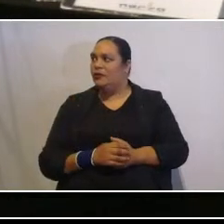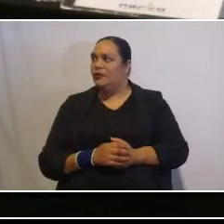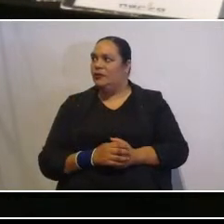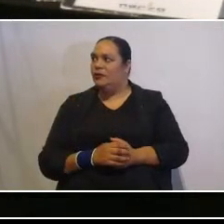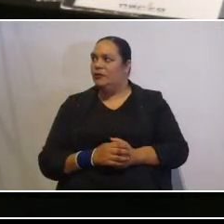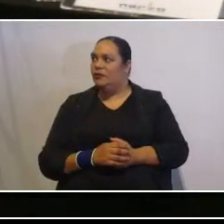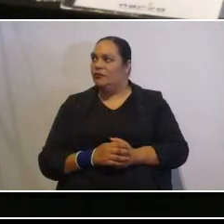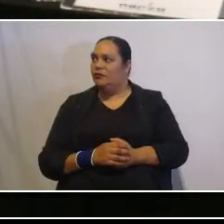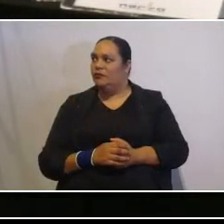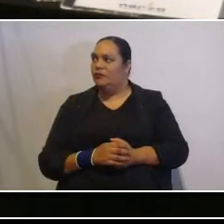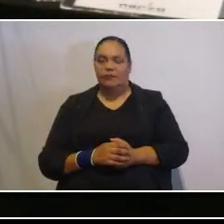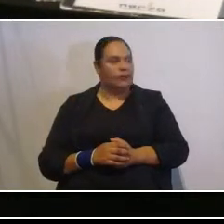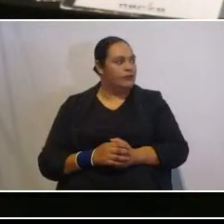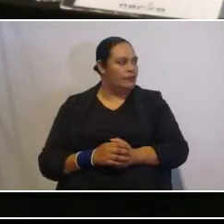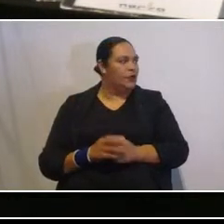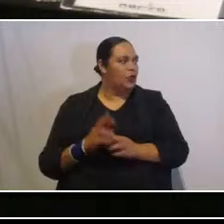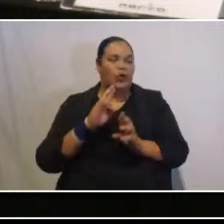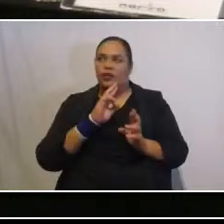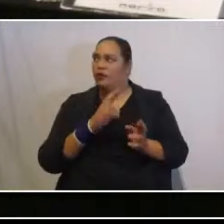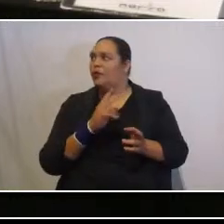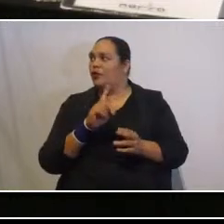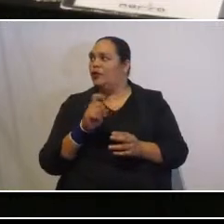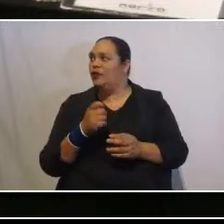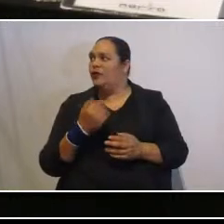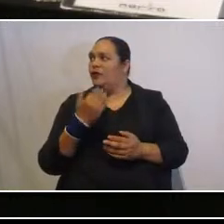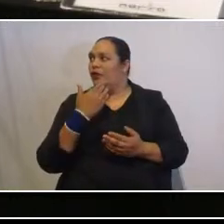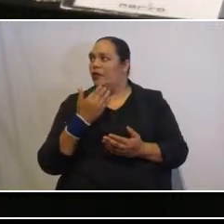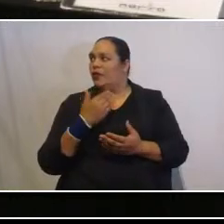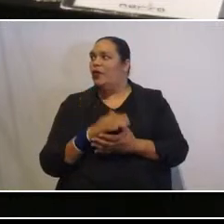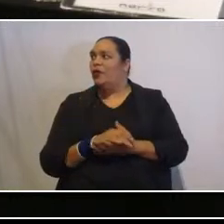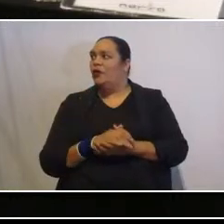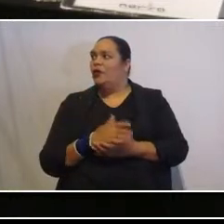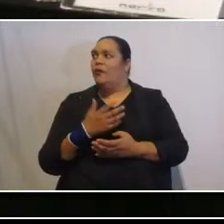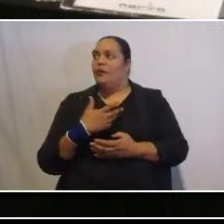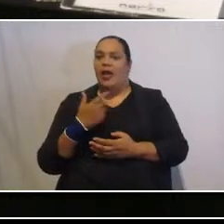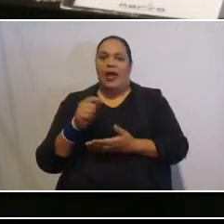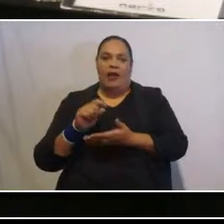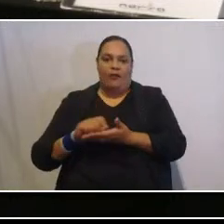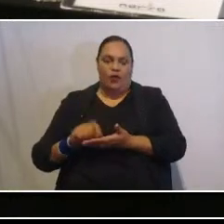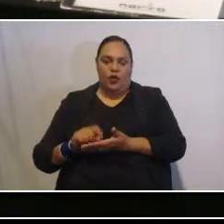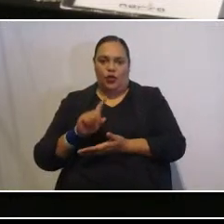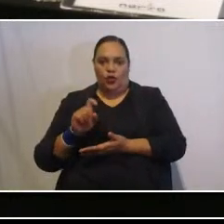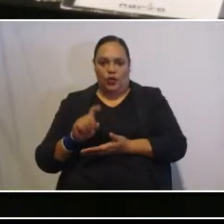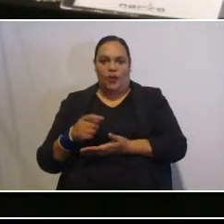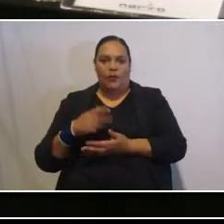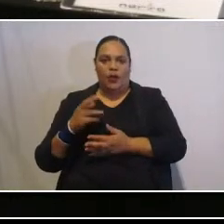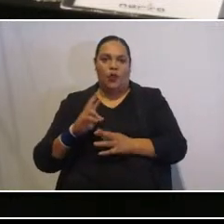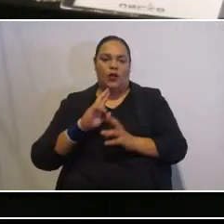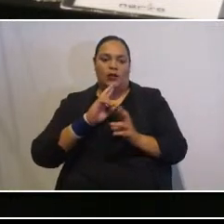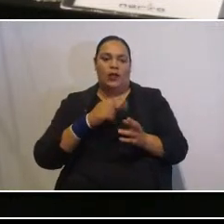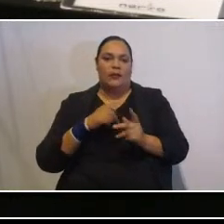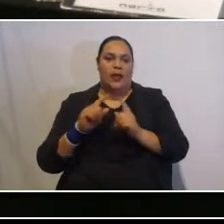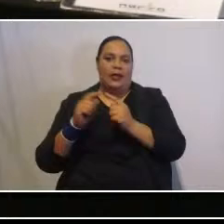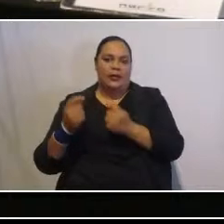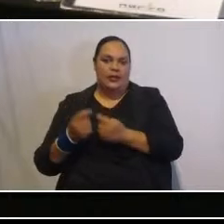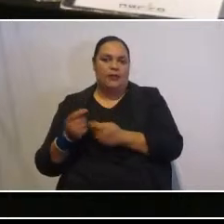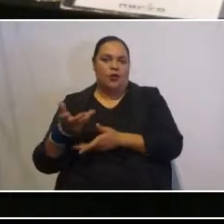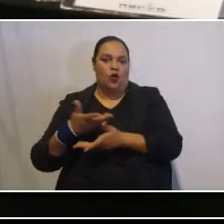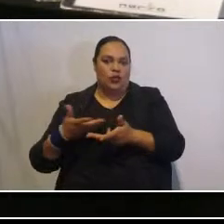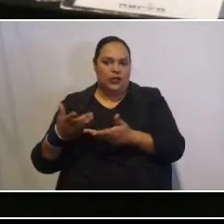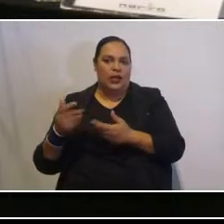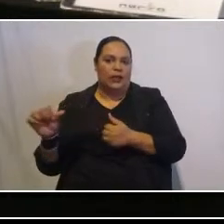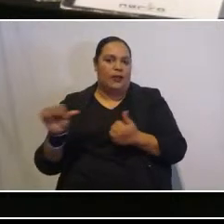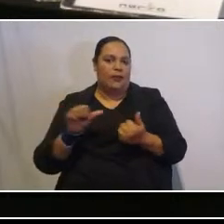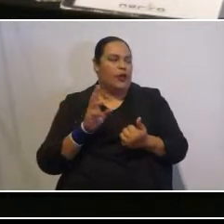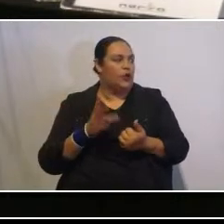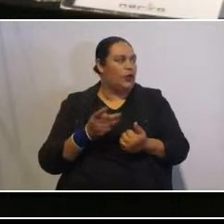Thank you. You may now respond to the questions. Thank you. I have noted down the questions and I will relay this to my team and consult with them and get back